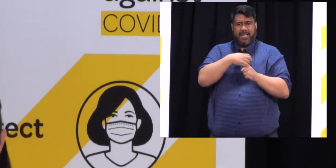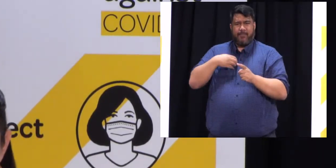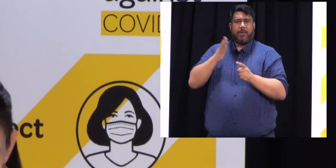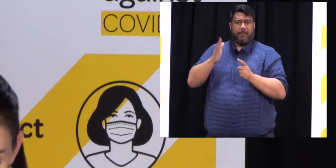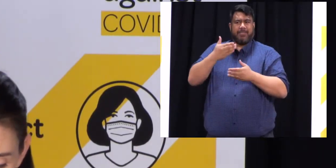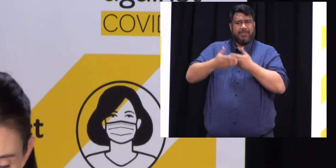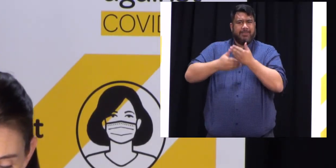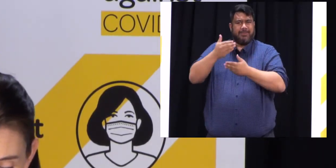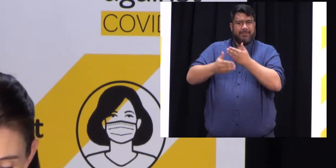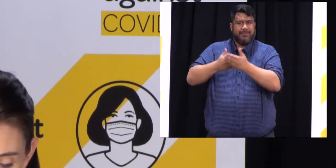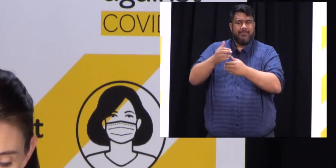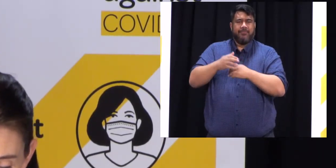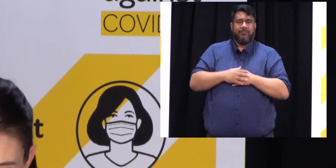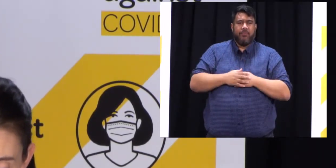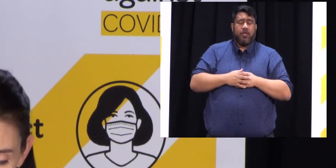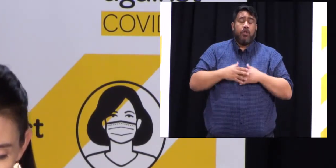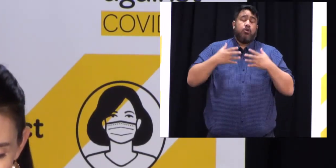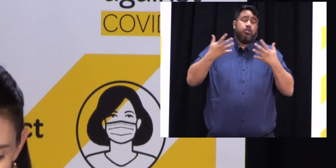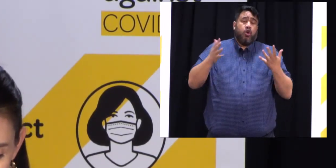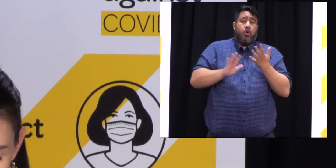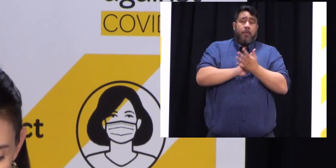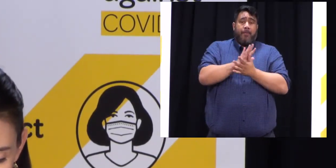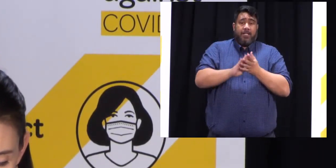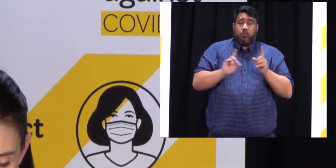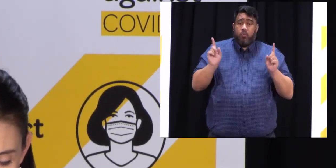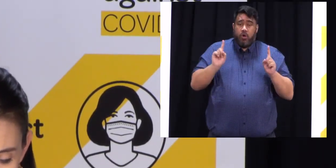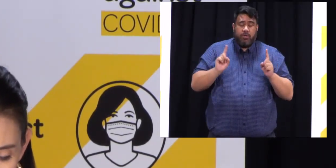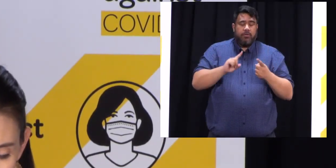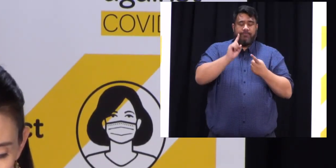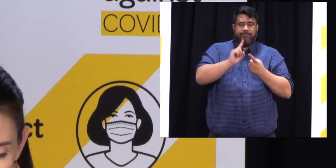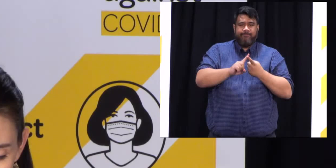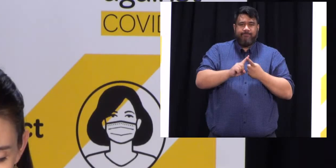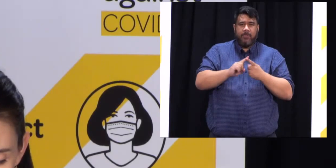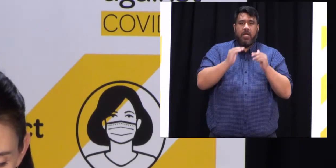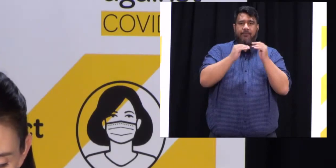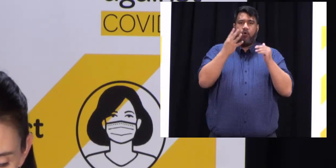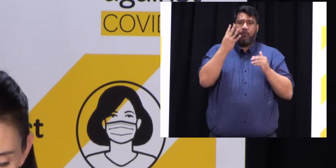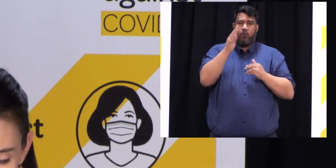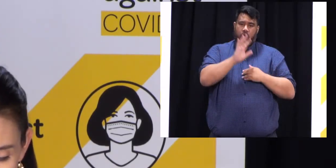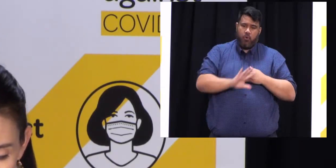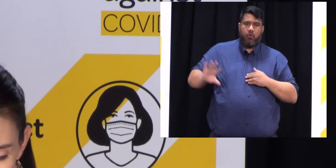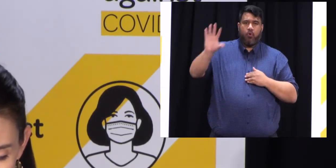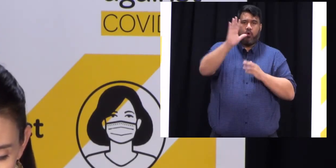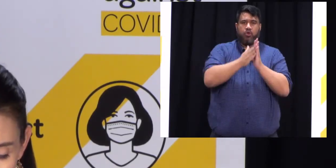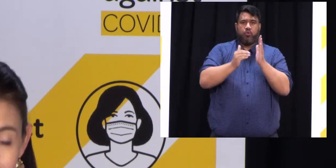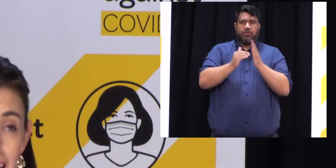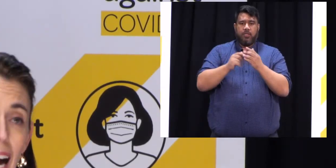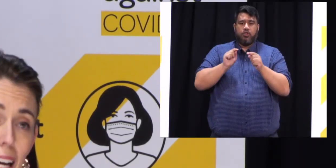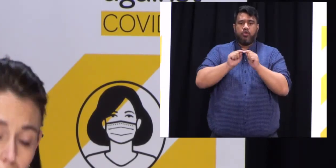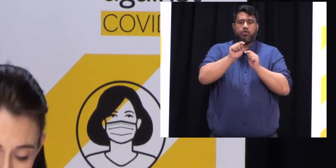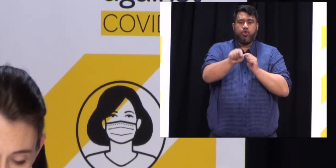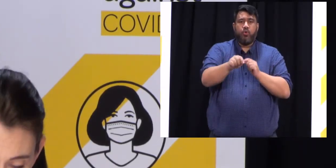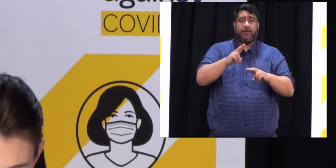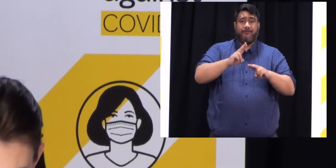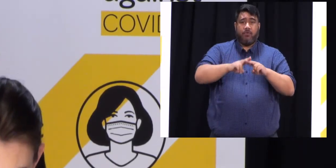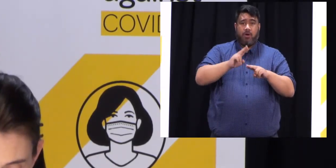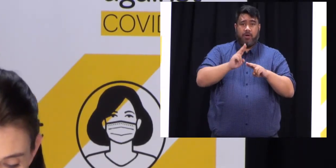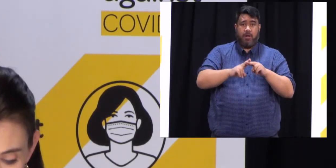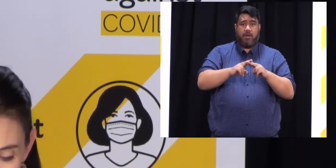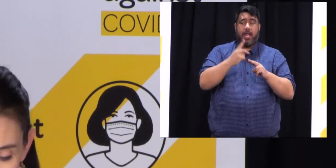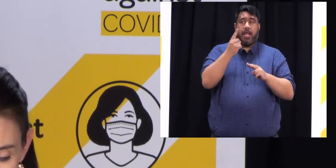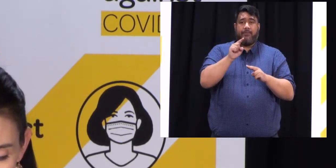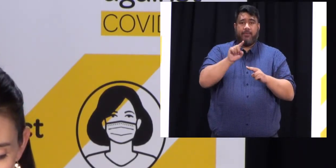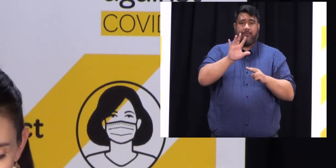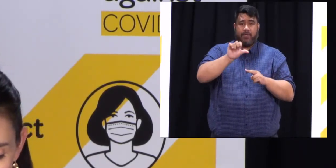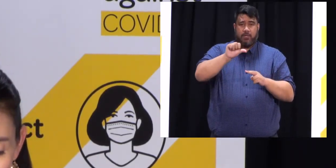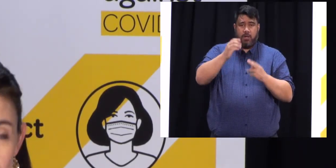currently in level 4. We will all be here until Friday when we review the settings for the country, other than Auckland, who will